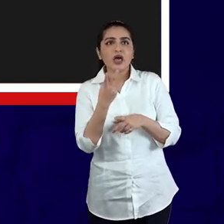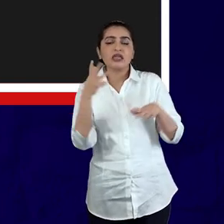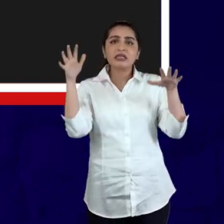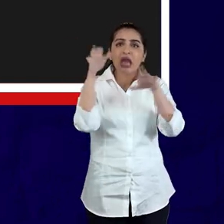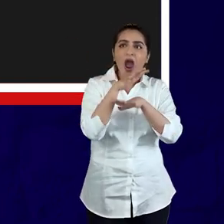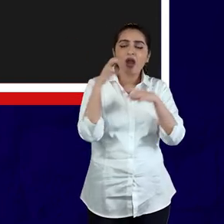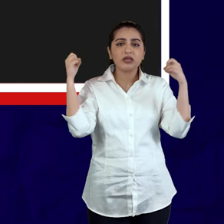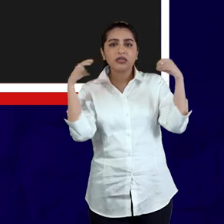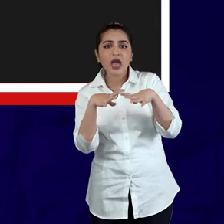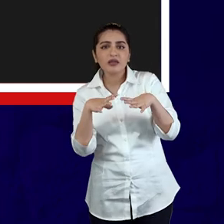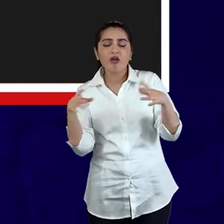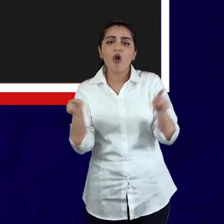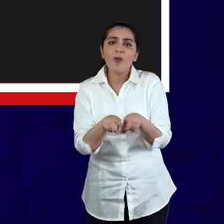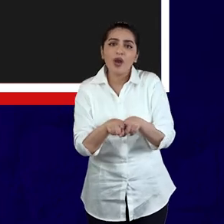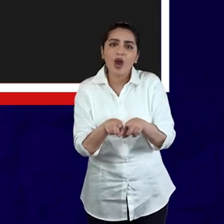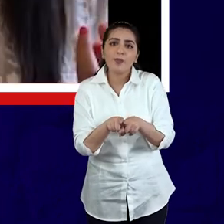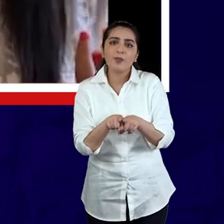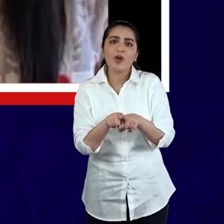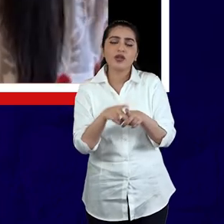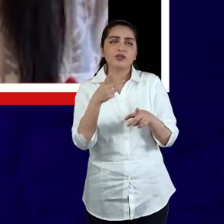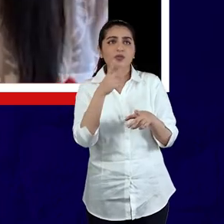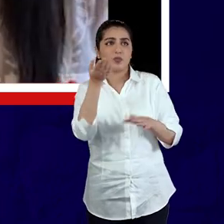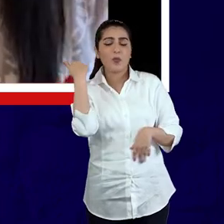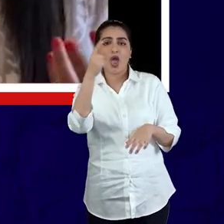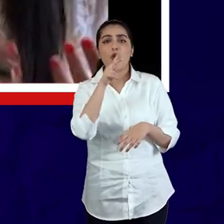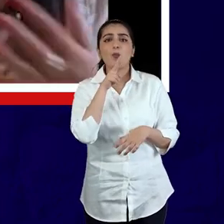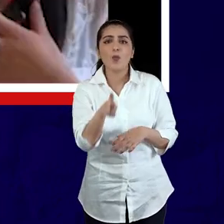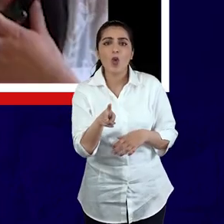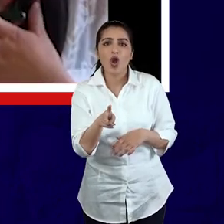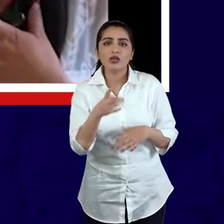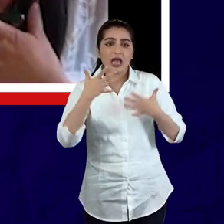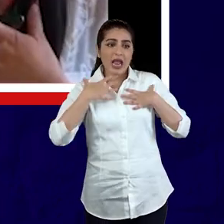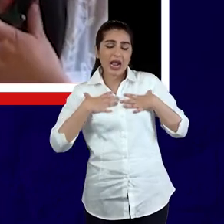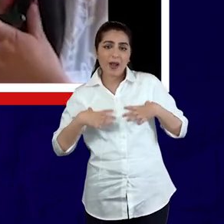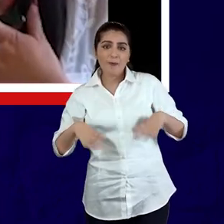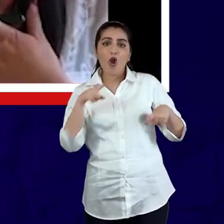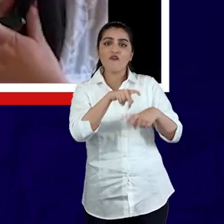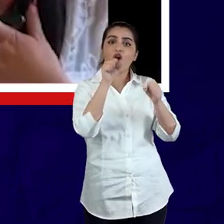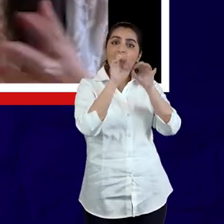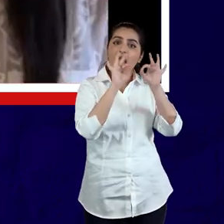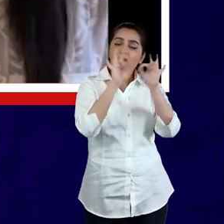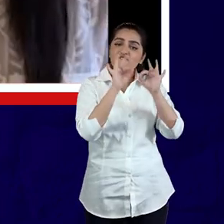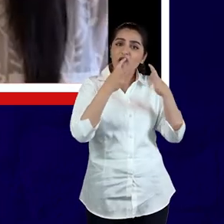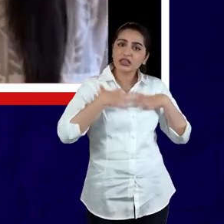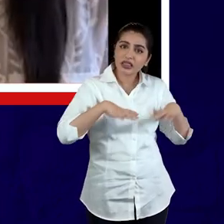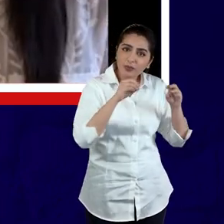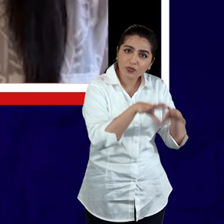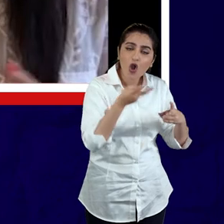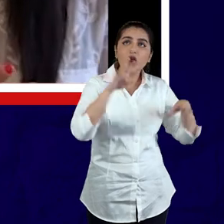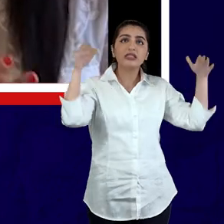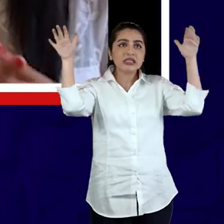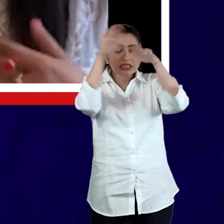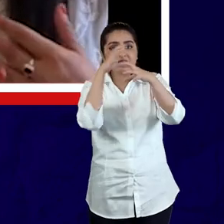and light, the yin and yang of it all, because like you said, the clothing is supposed to protect us, and so are